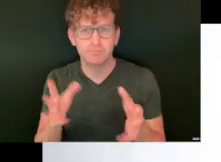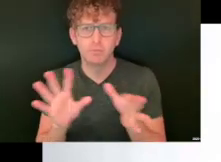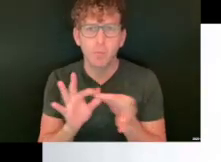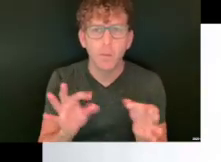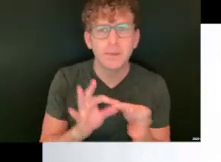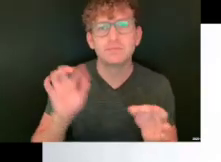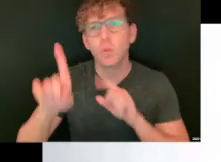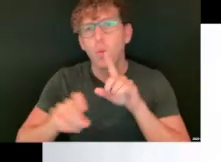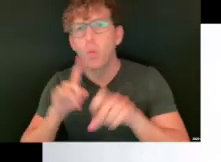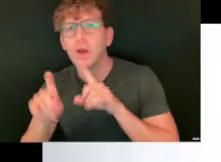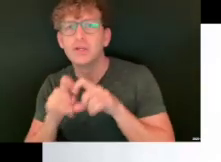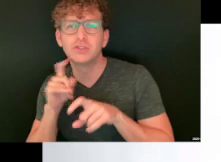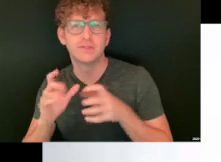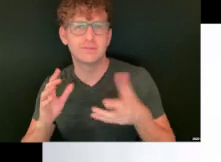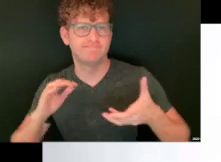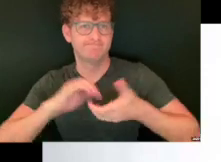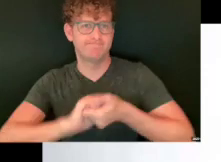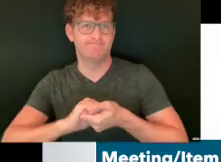Next slide.